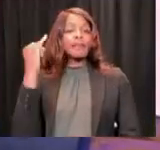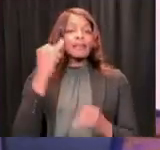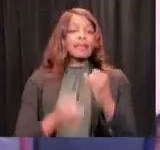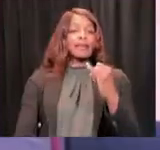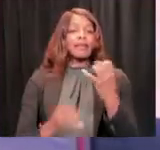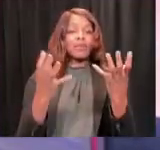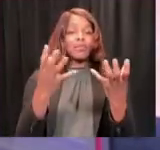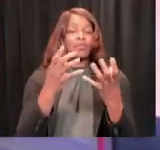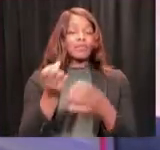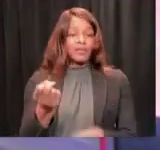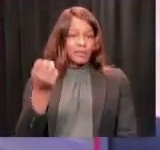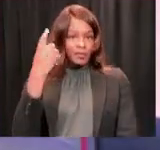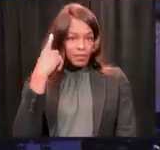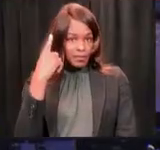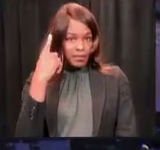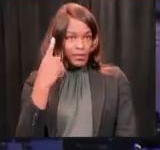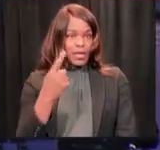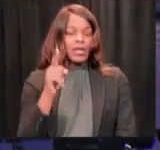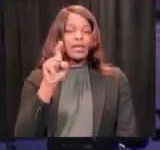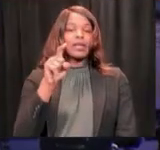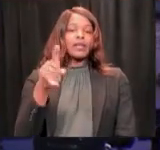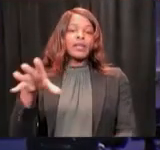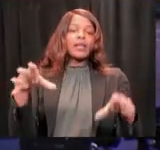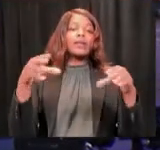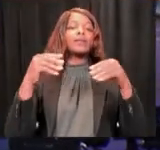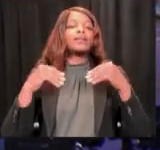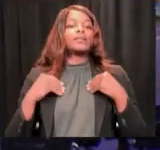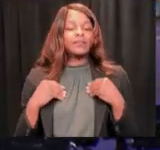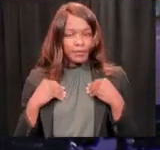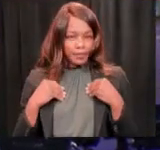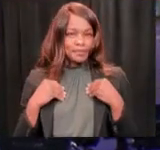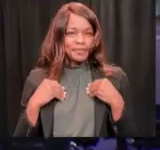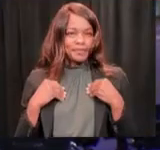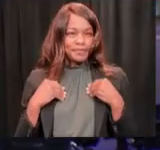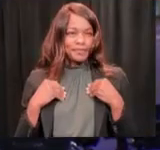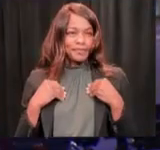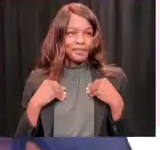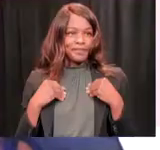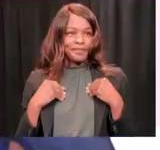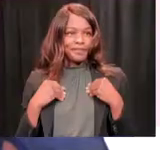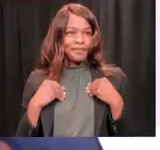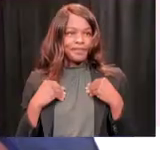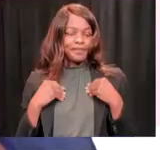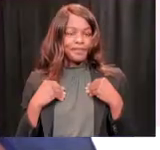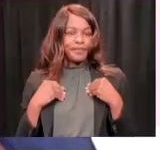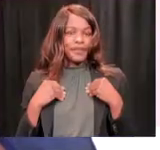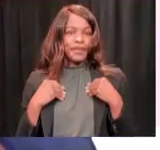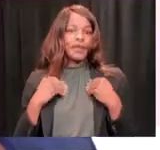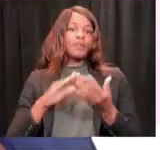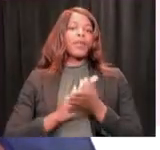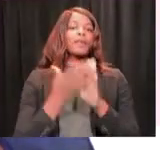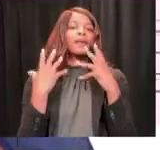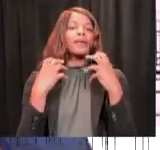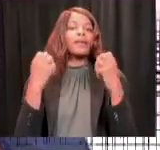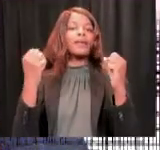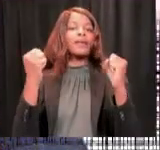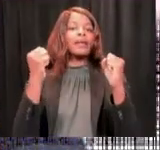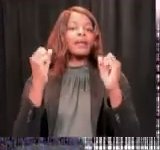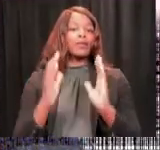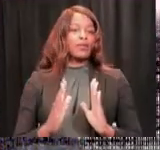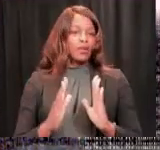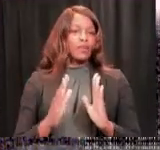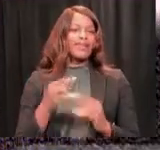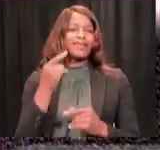Ultimately, you got to embrace being a healer. I want you to say that word. Say